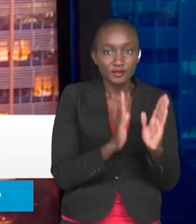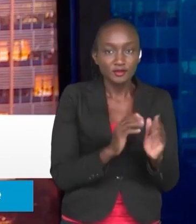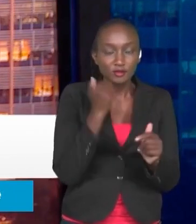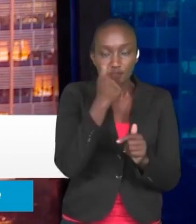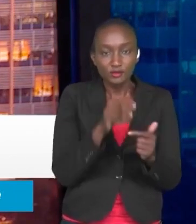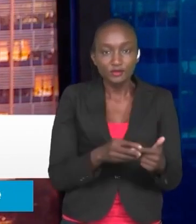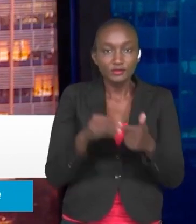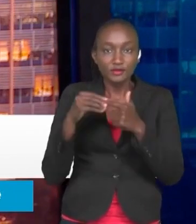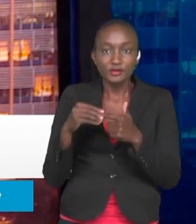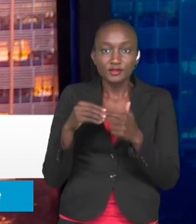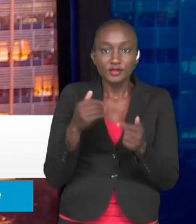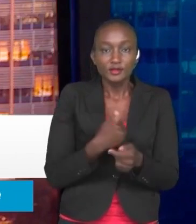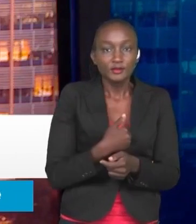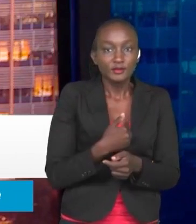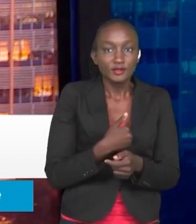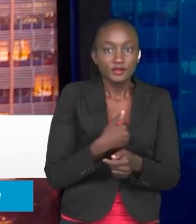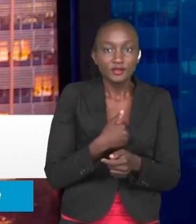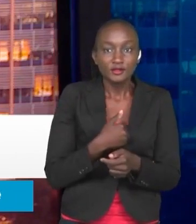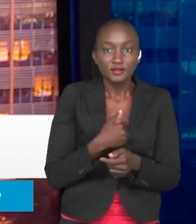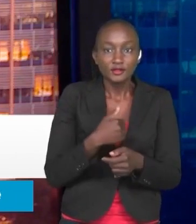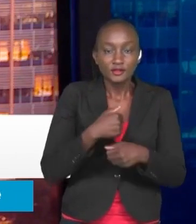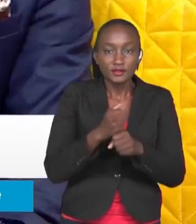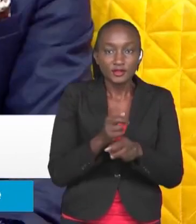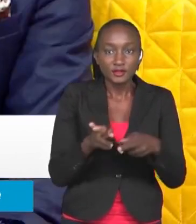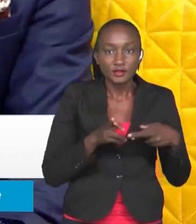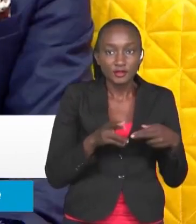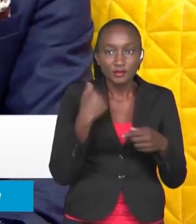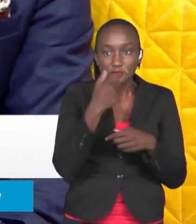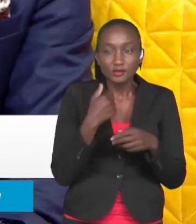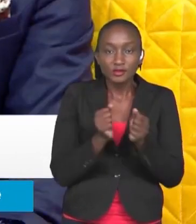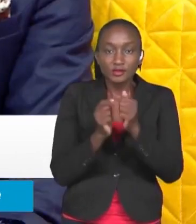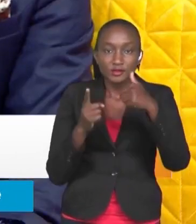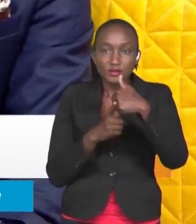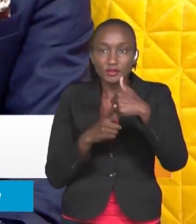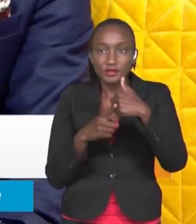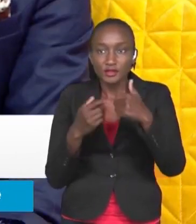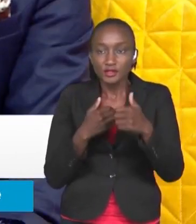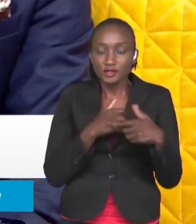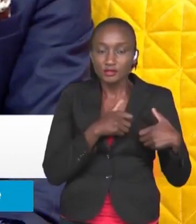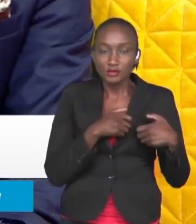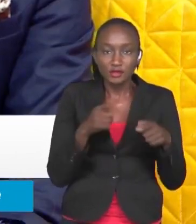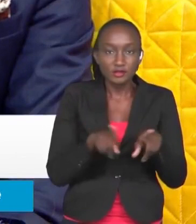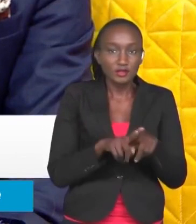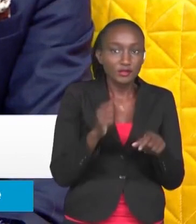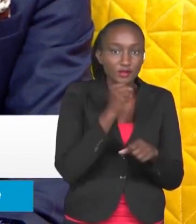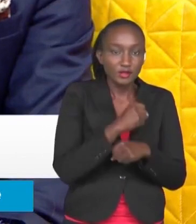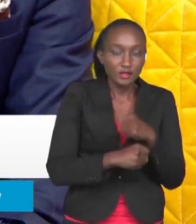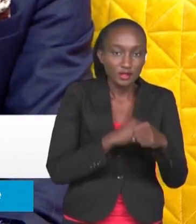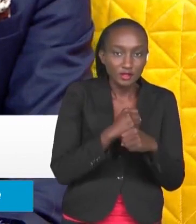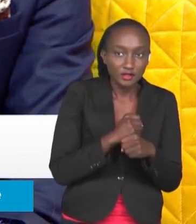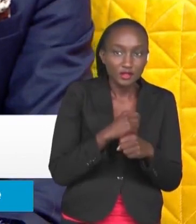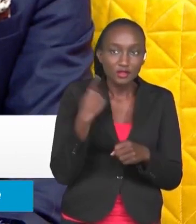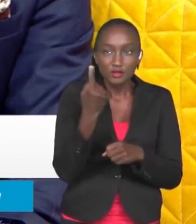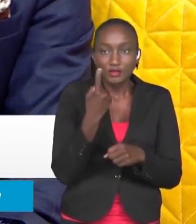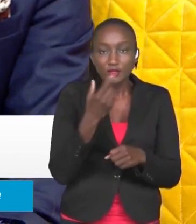found to have committed defilement. He was 16, okay, and had a girlfriend who was 16. Uh-huh. So he was the one who